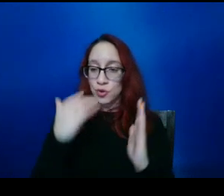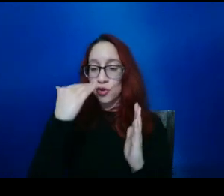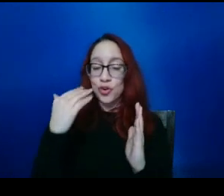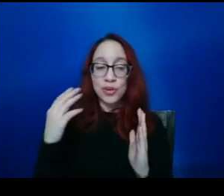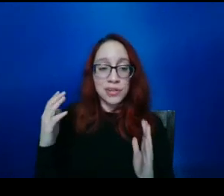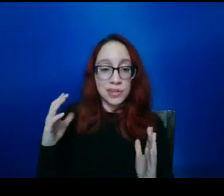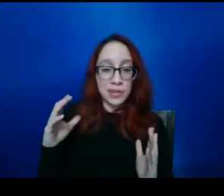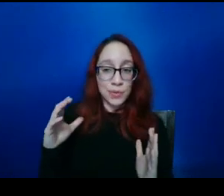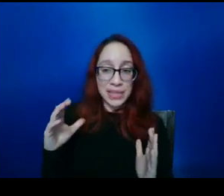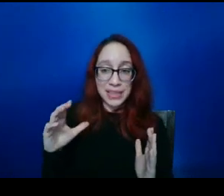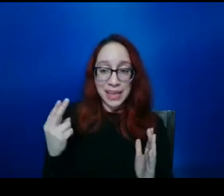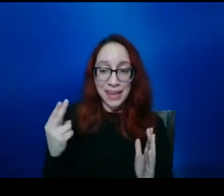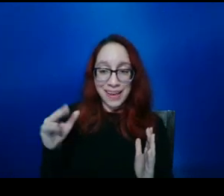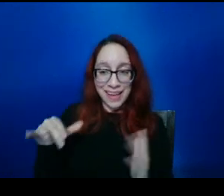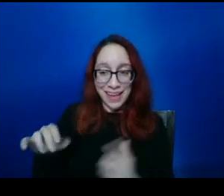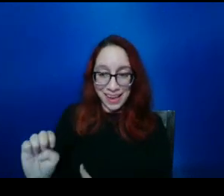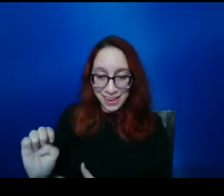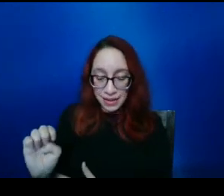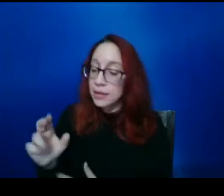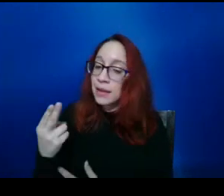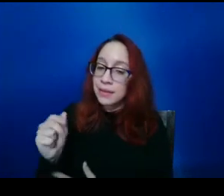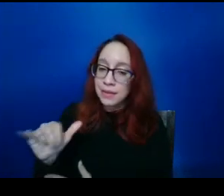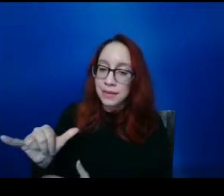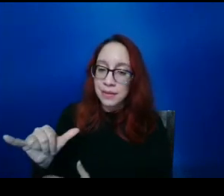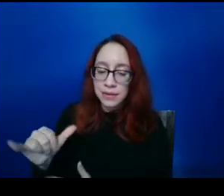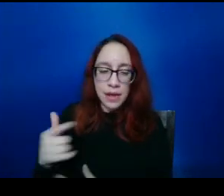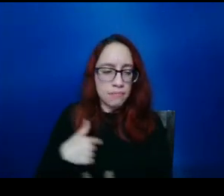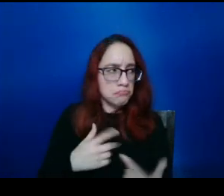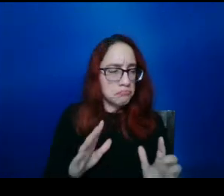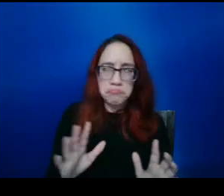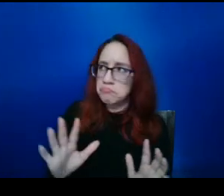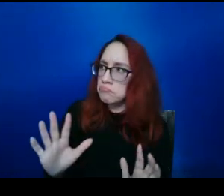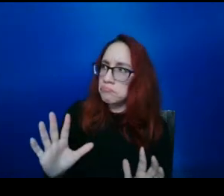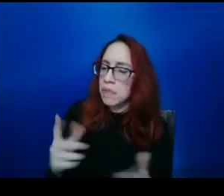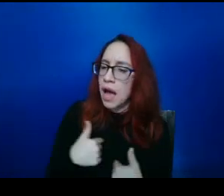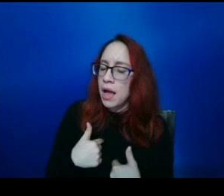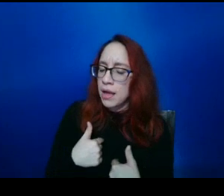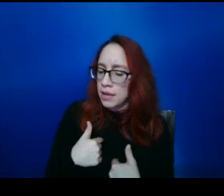Commissioner Hay. I have no concern. I mean,